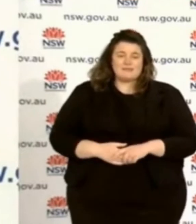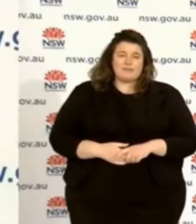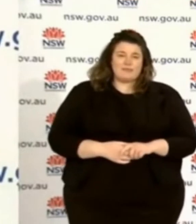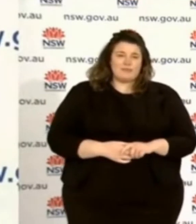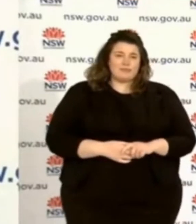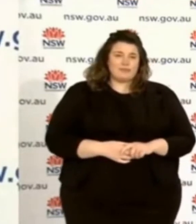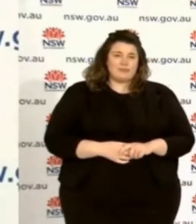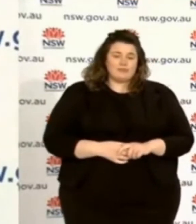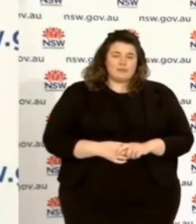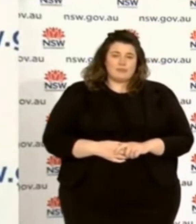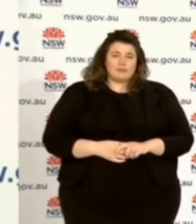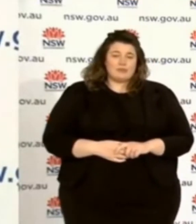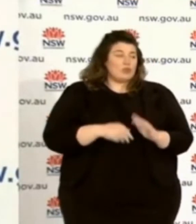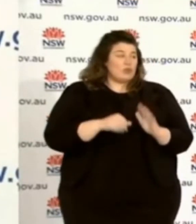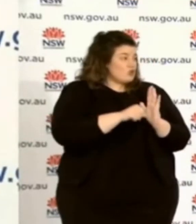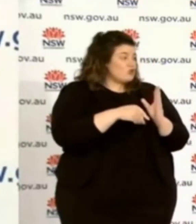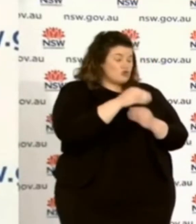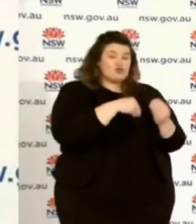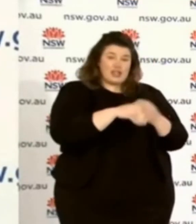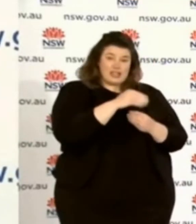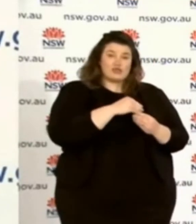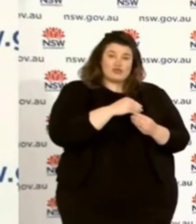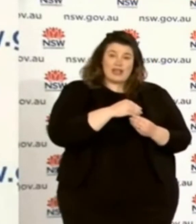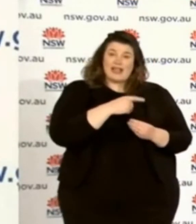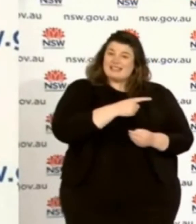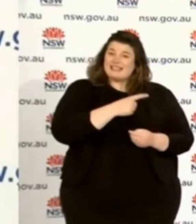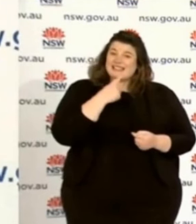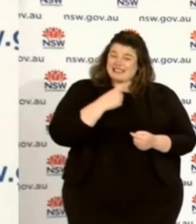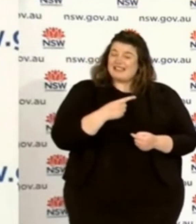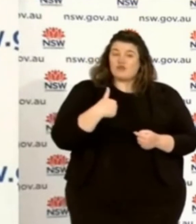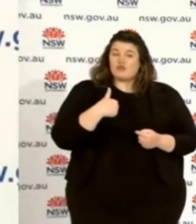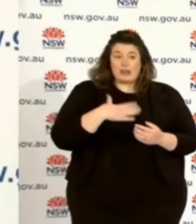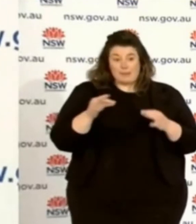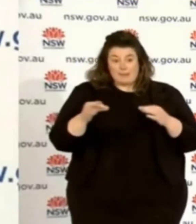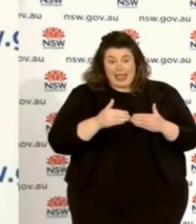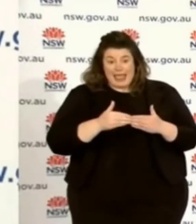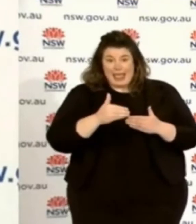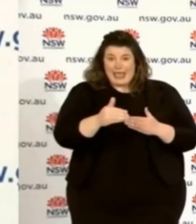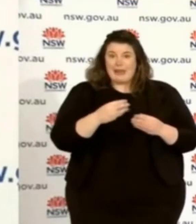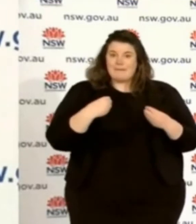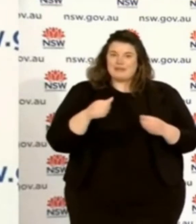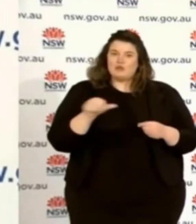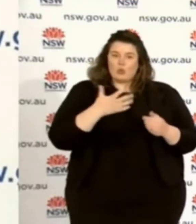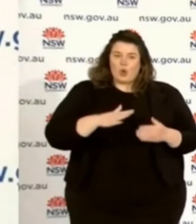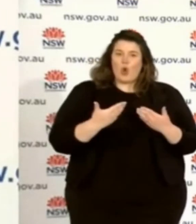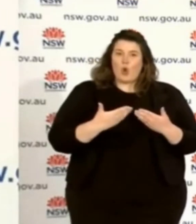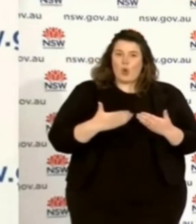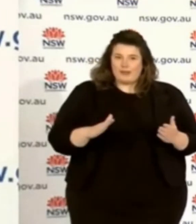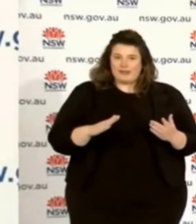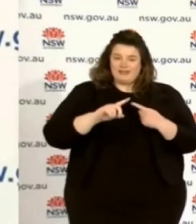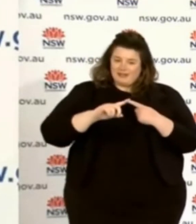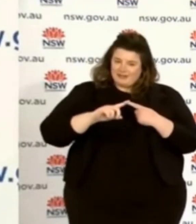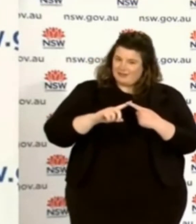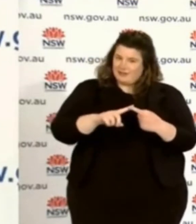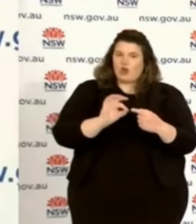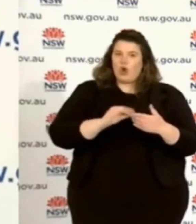Treasurer will attest, is businesses do not want to be in the pattern of closing and opening and closing and opening. Once they open their doors, they want to be